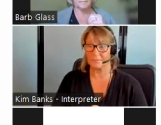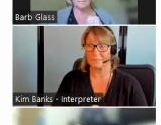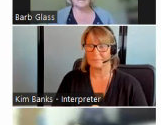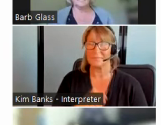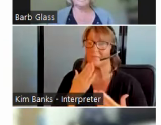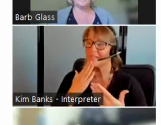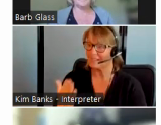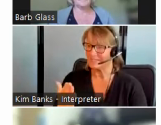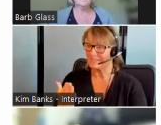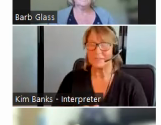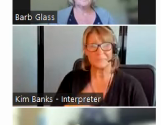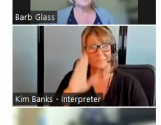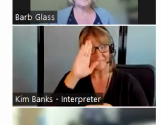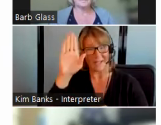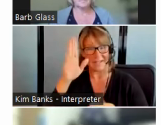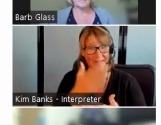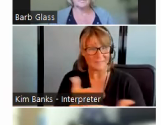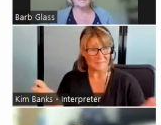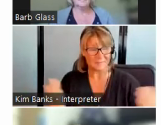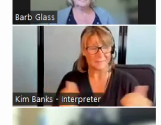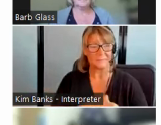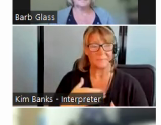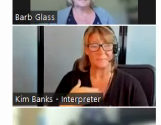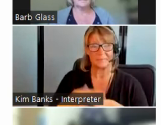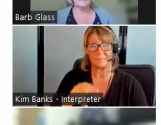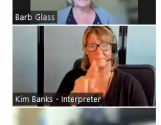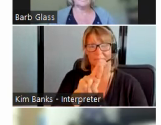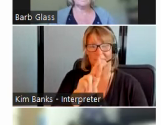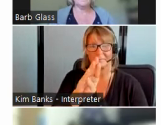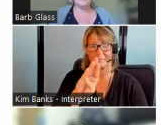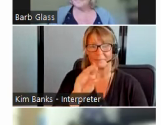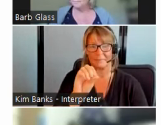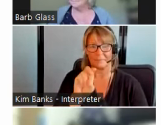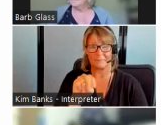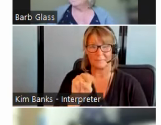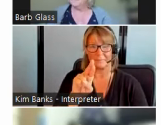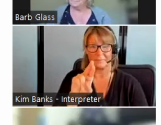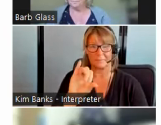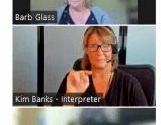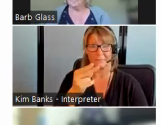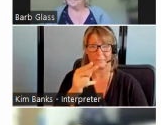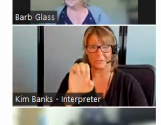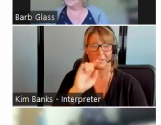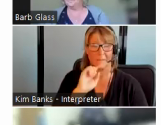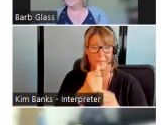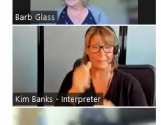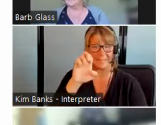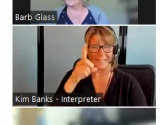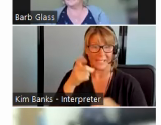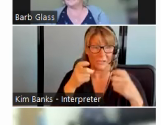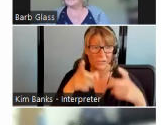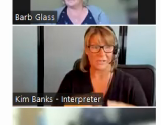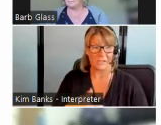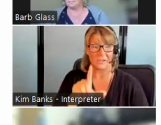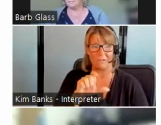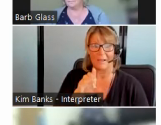Thanks, Barb. Hi, everybody. My name's Robin Ritchie, and I am the Executive Director of Lauback